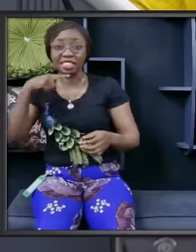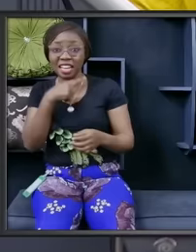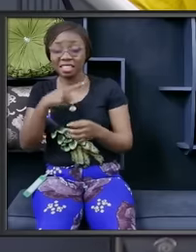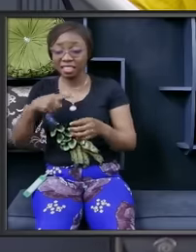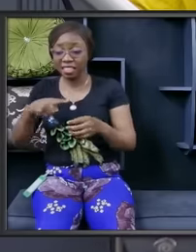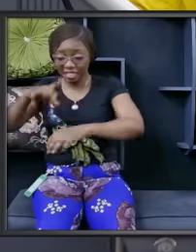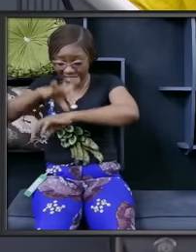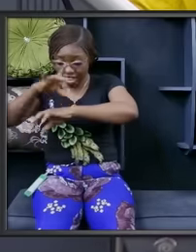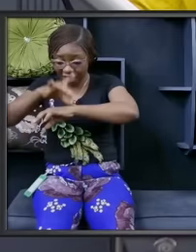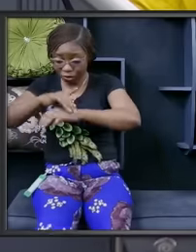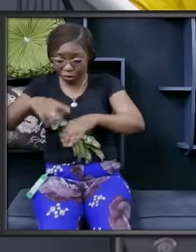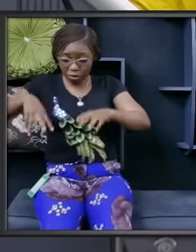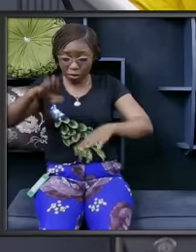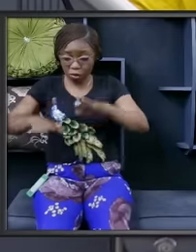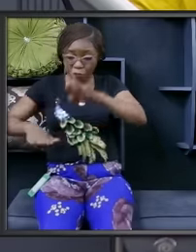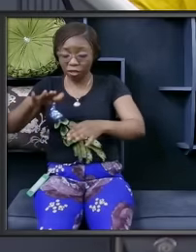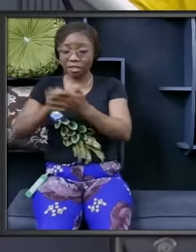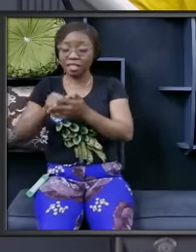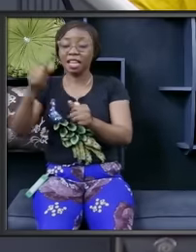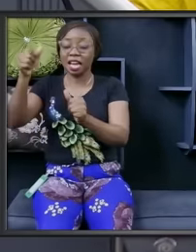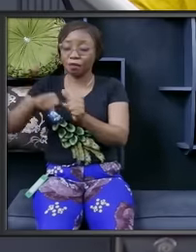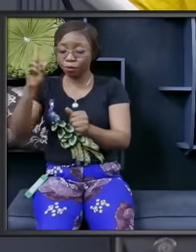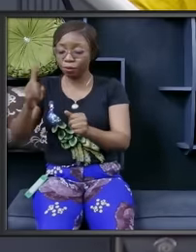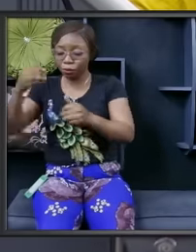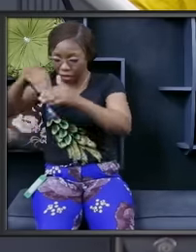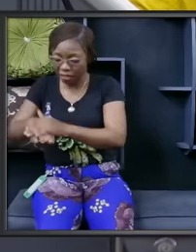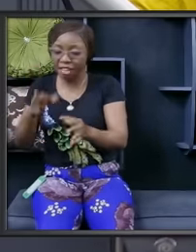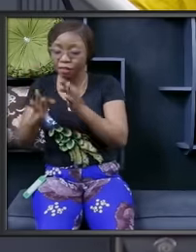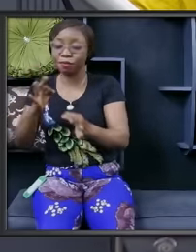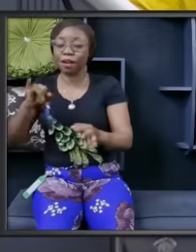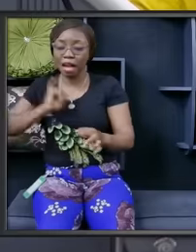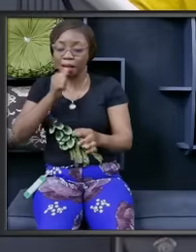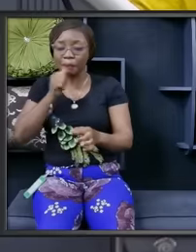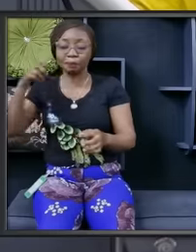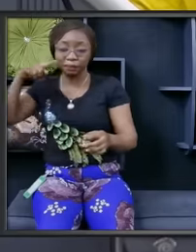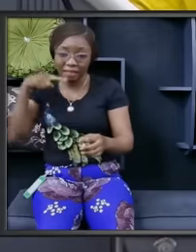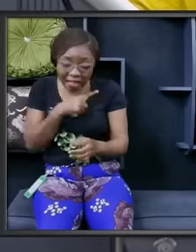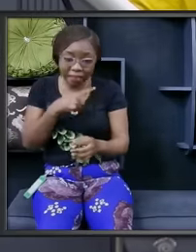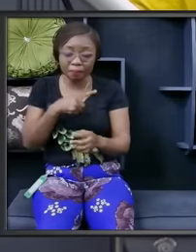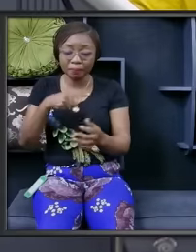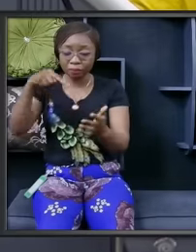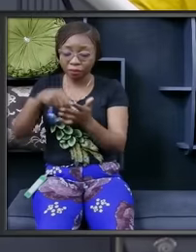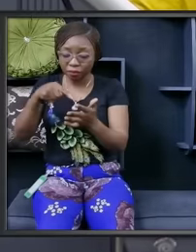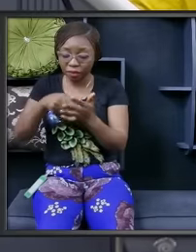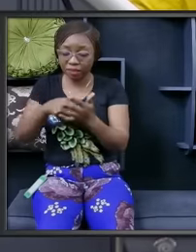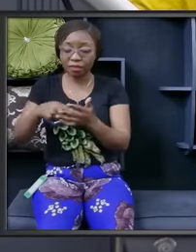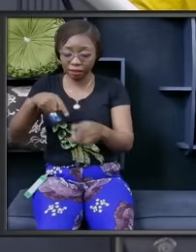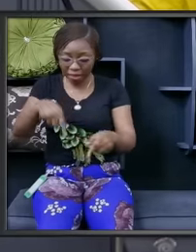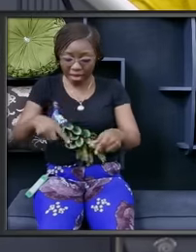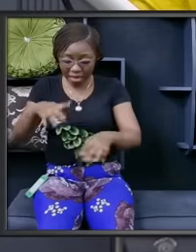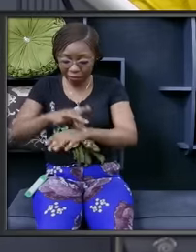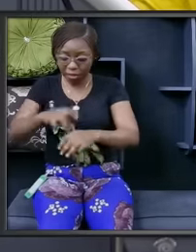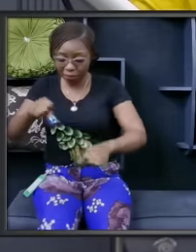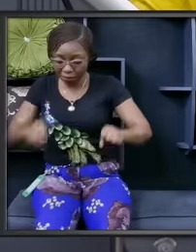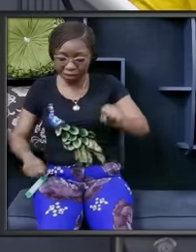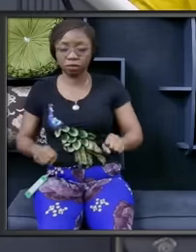swallow people. Now everybody go enter. If na lie, where they lie? This thing where they match now. He can't